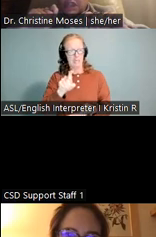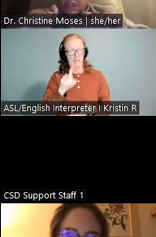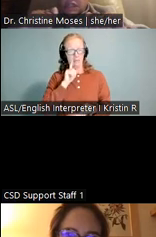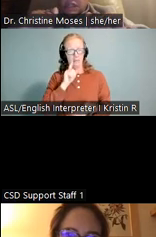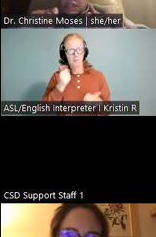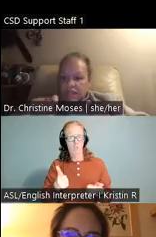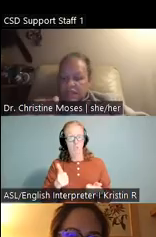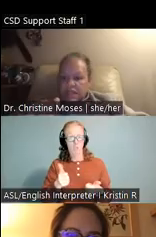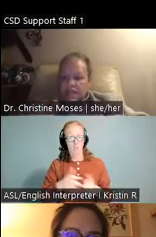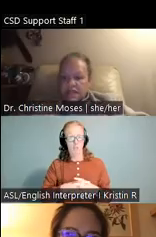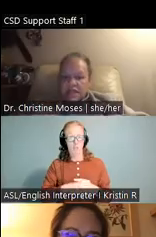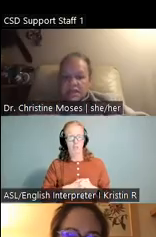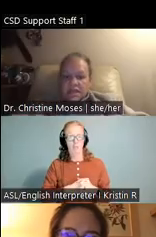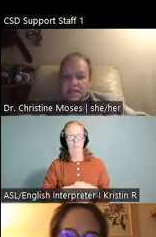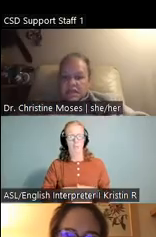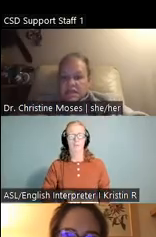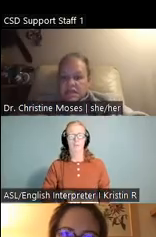good?